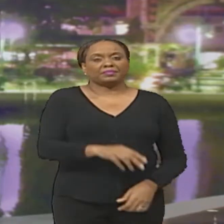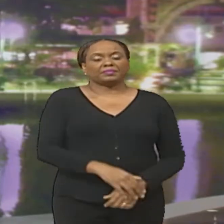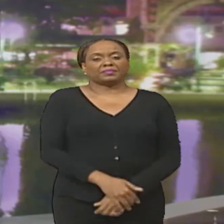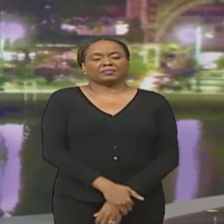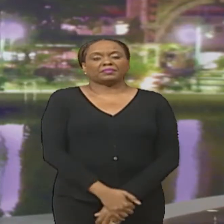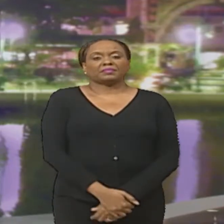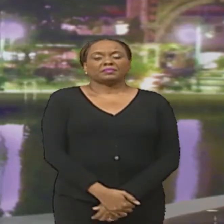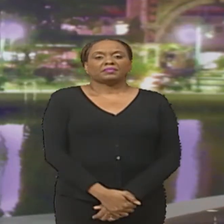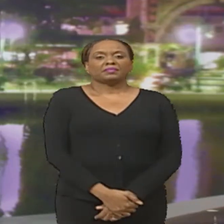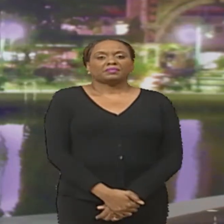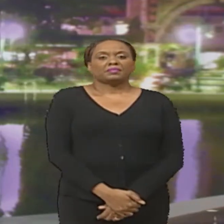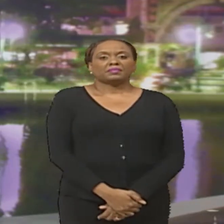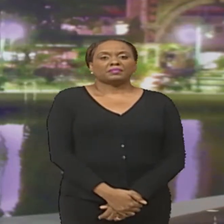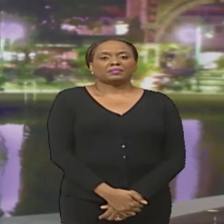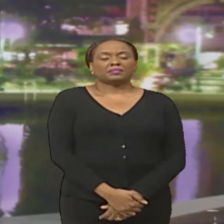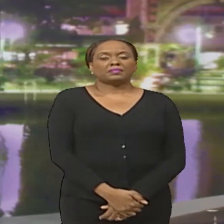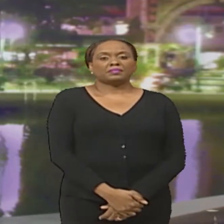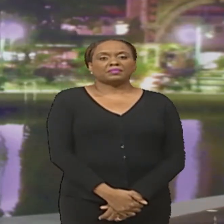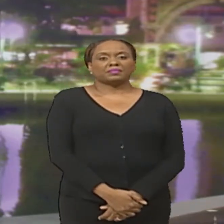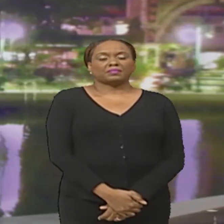story.